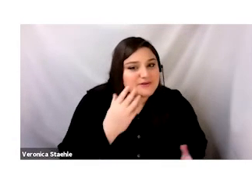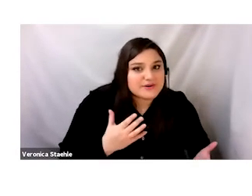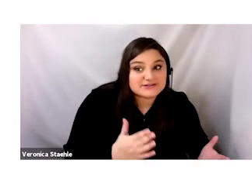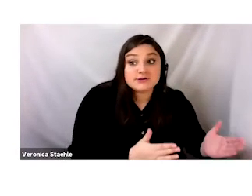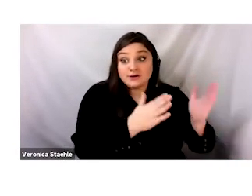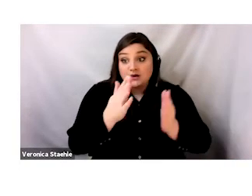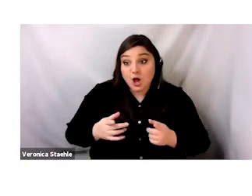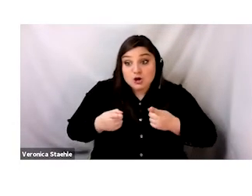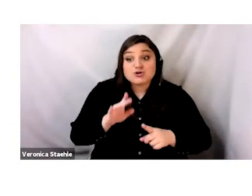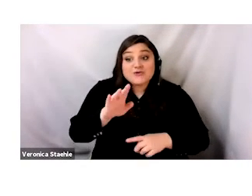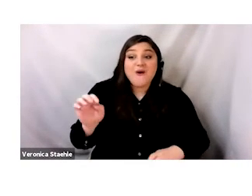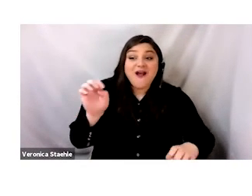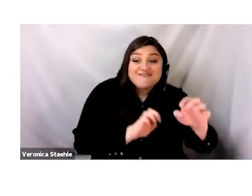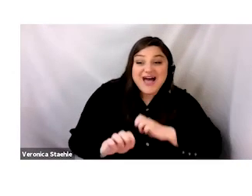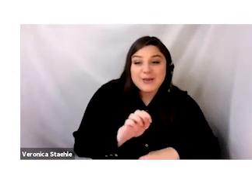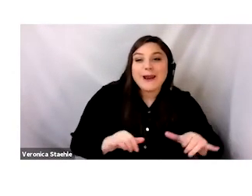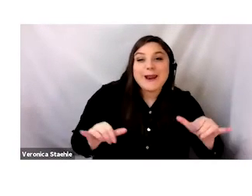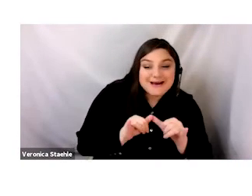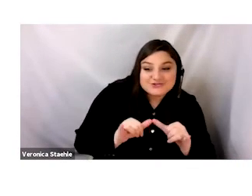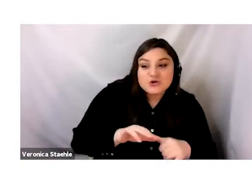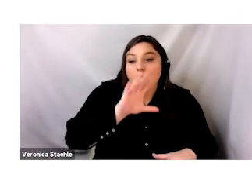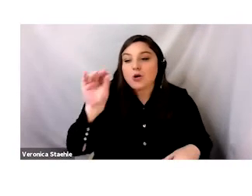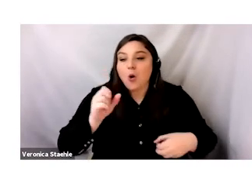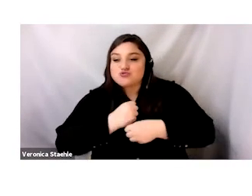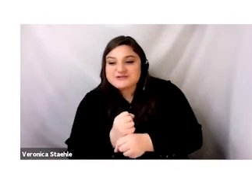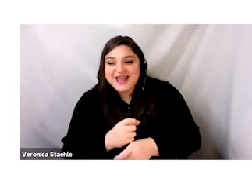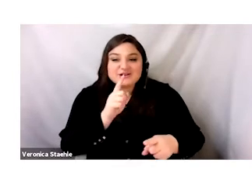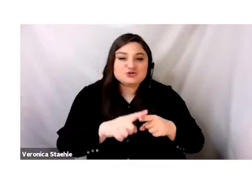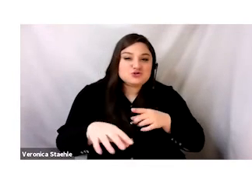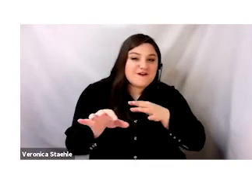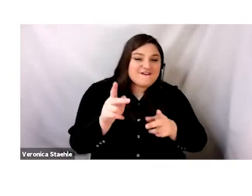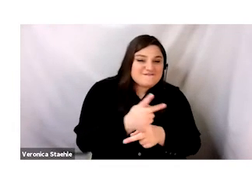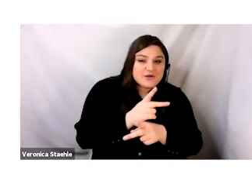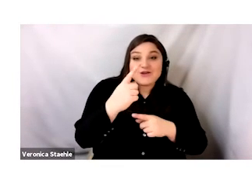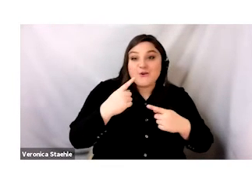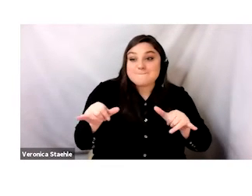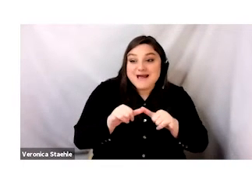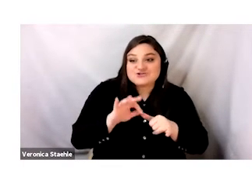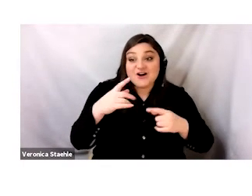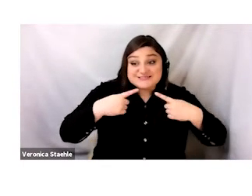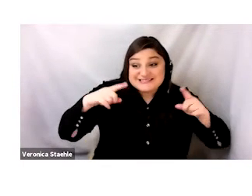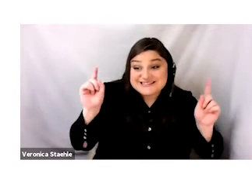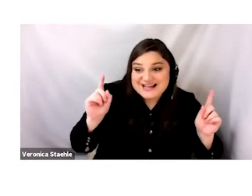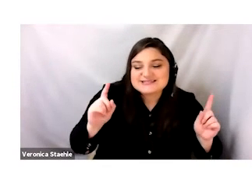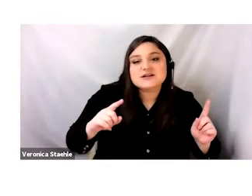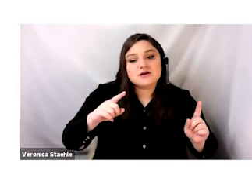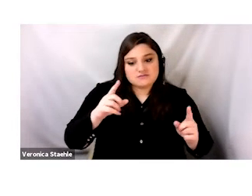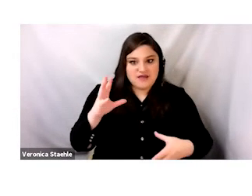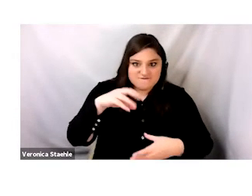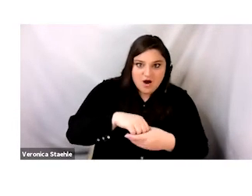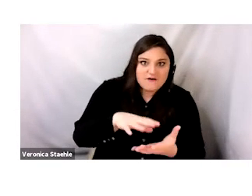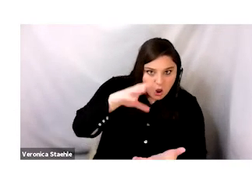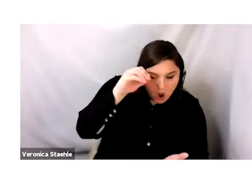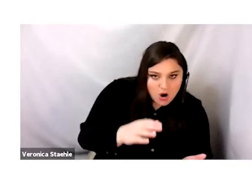evaluation metrics or co-creating how success is defined, you are learning from that experience. When you're building prototypes, you're learning from